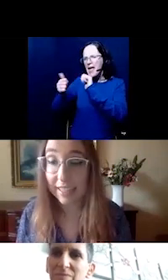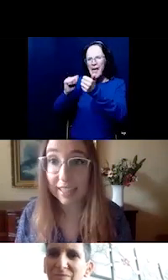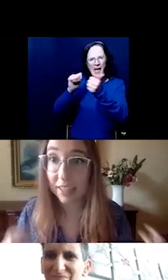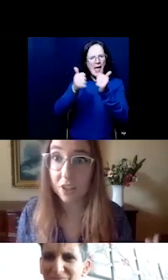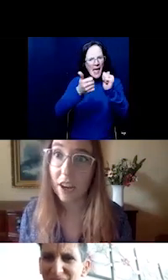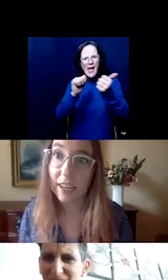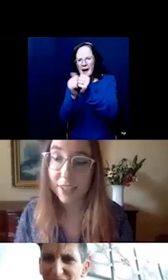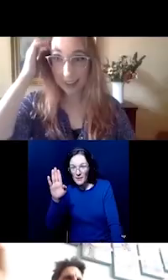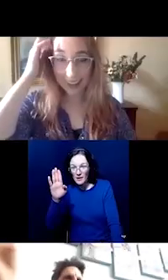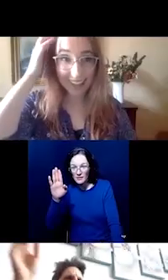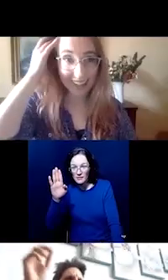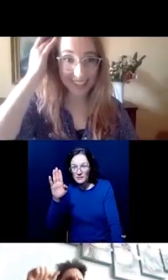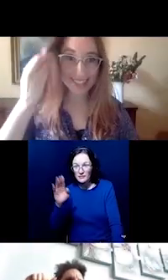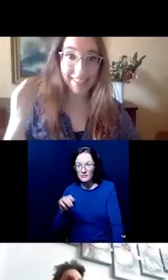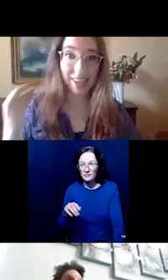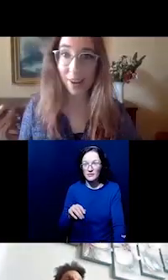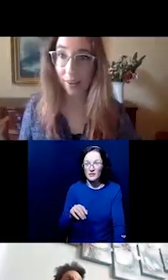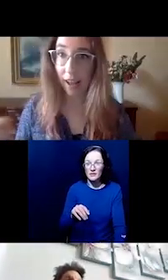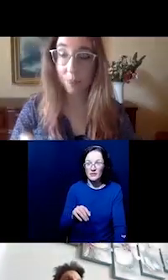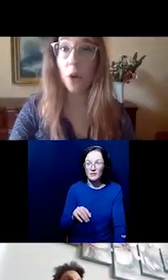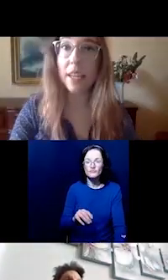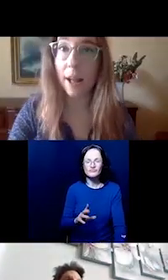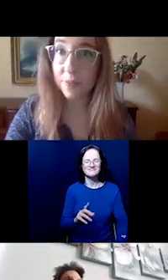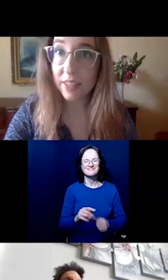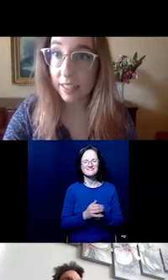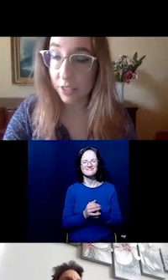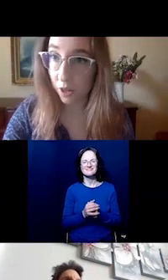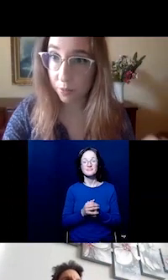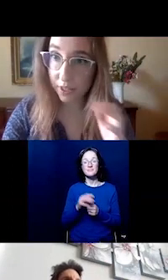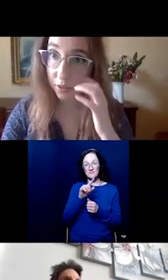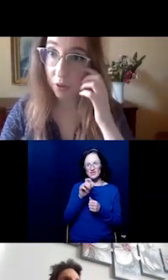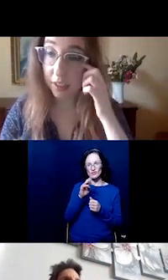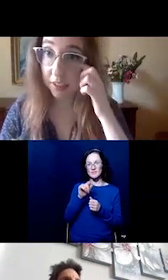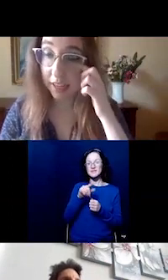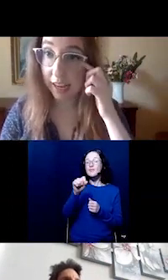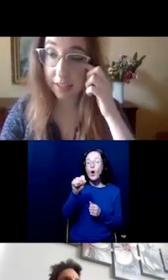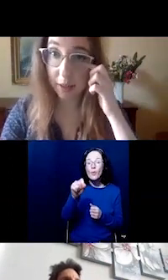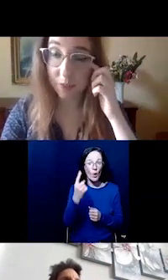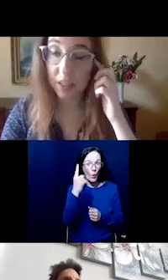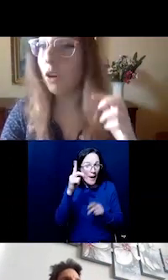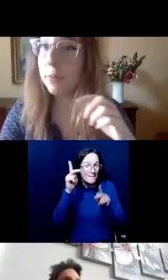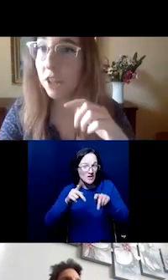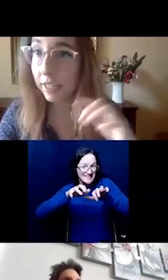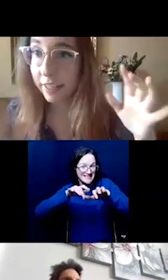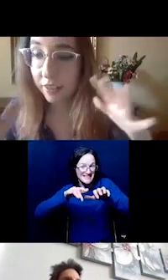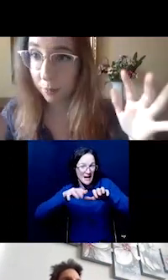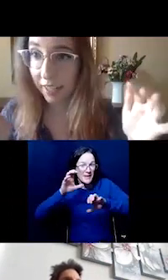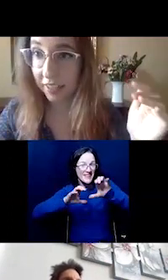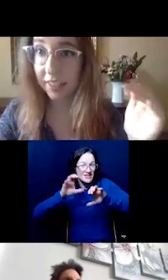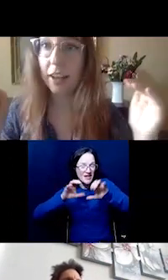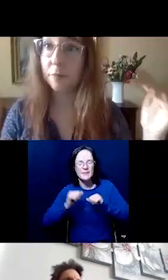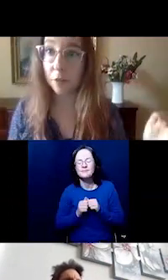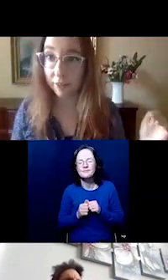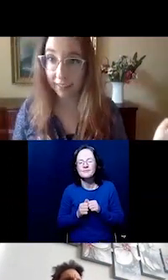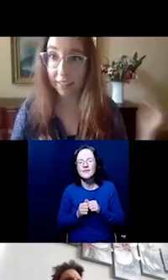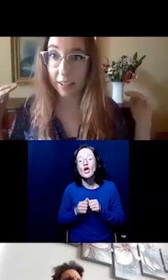certain need and you're not answering. Okay, so, oh yeah, there's one person who wrote in the chat, well, we were talking during the break in the